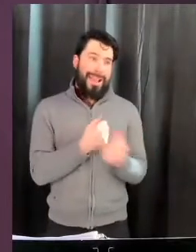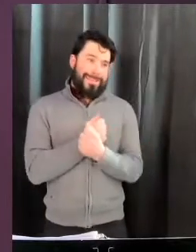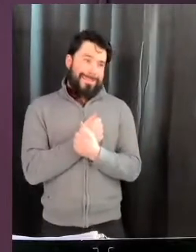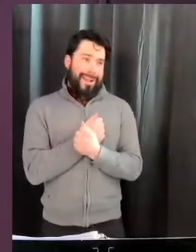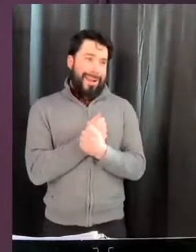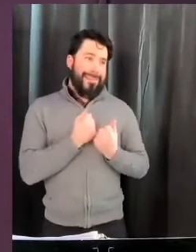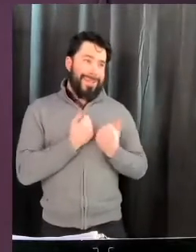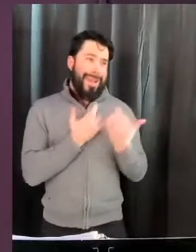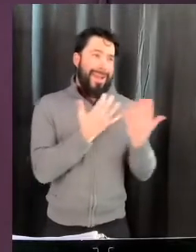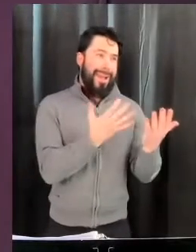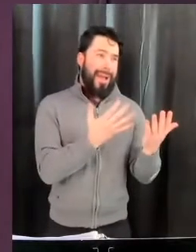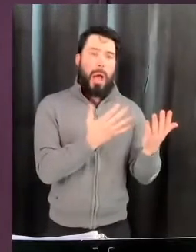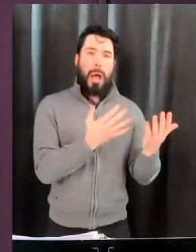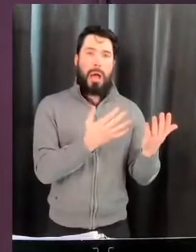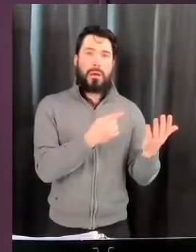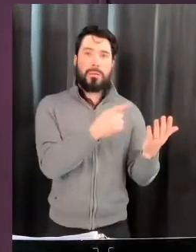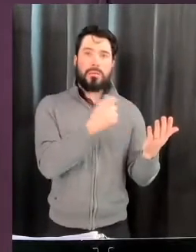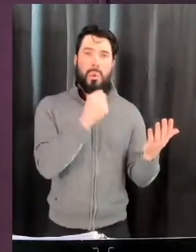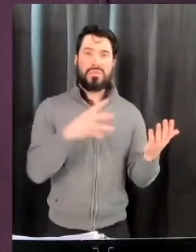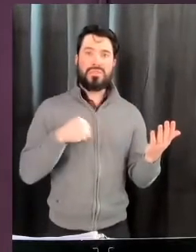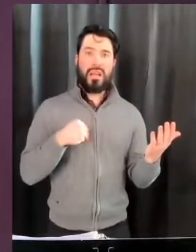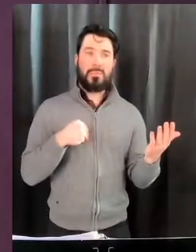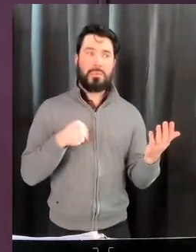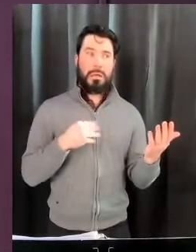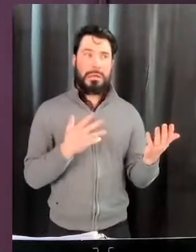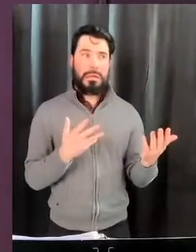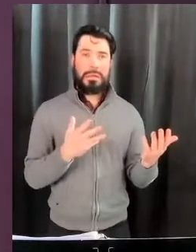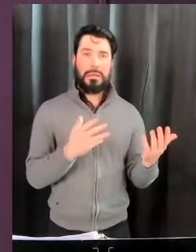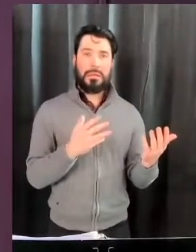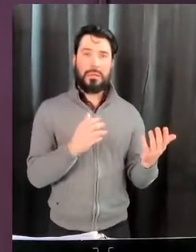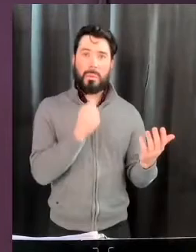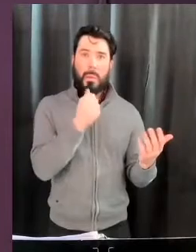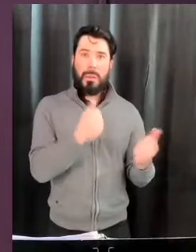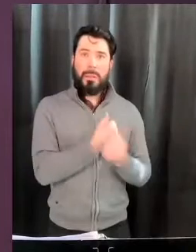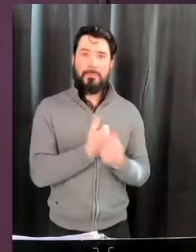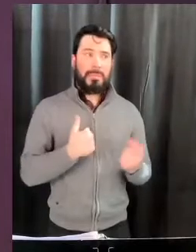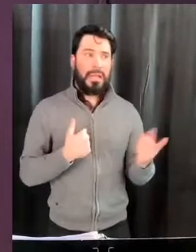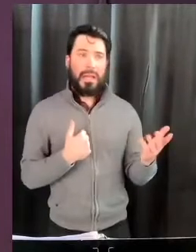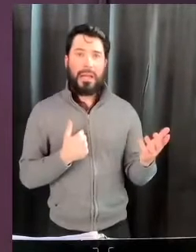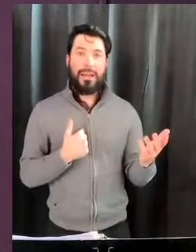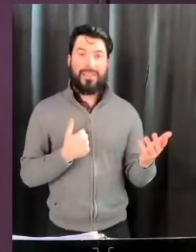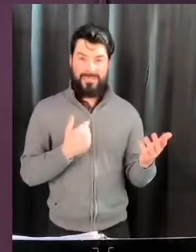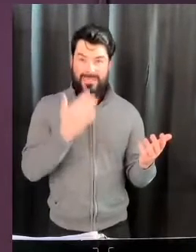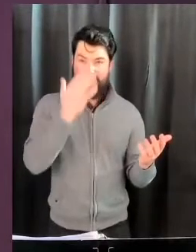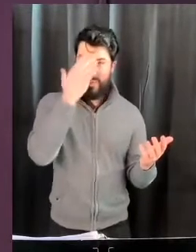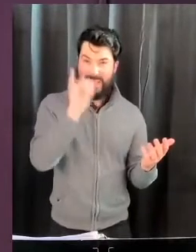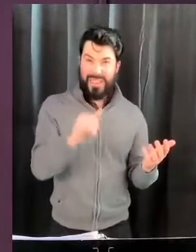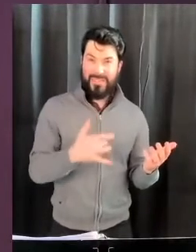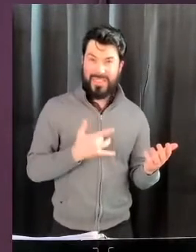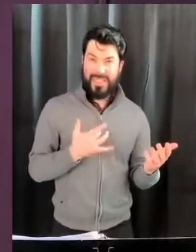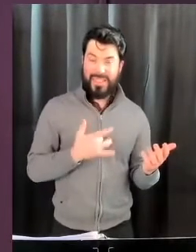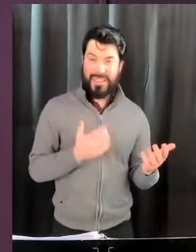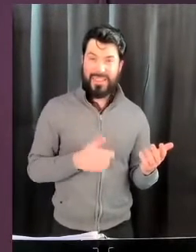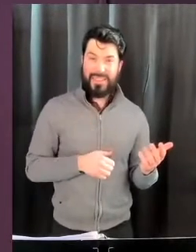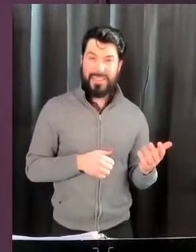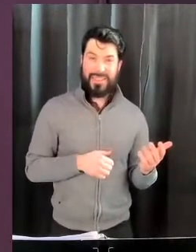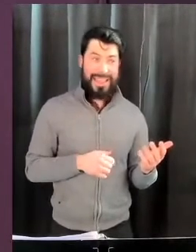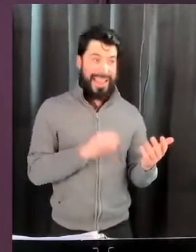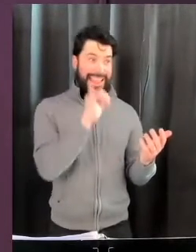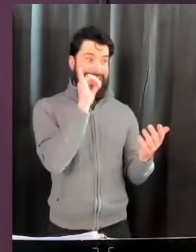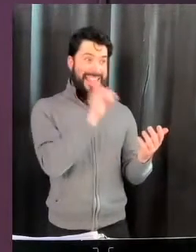back. And every once in a while, in the middle of that hurt, in the middle of that